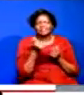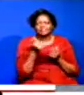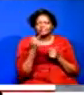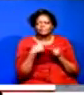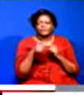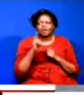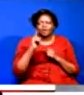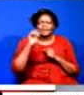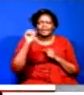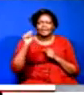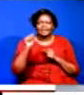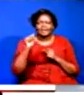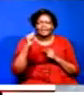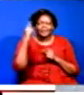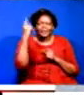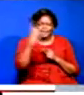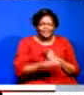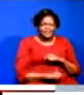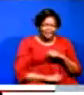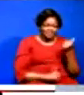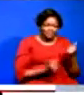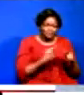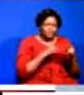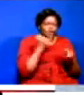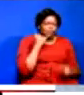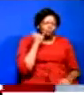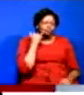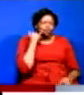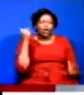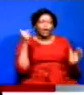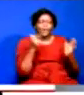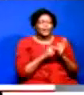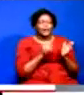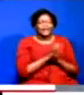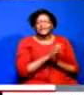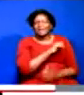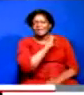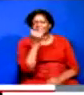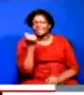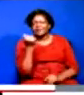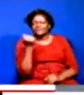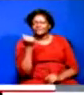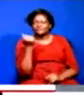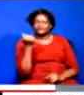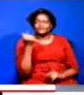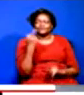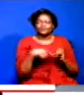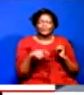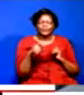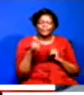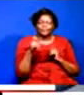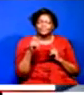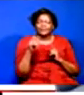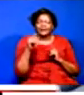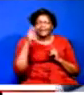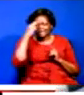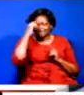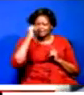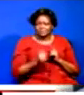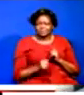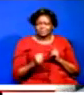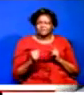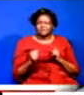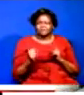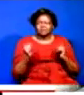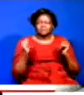A humbled Caleb Wandera from Nakuru on points, while Asharaf Ouma saw off Caleb Juma from Kajiado. In the